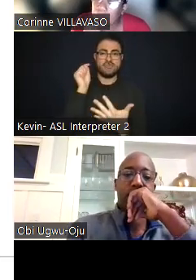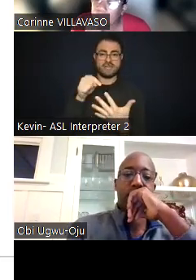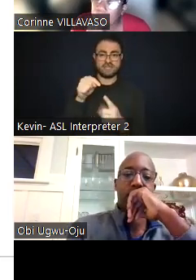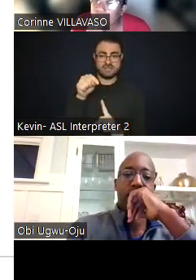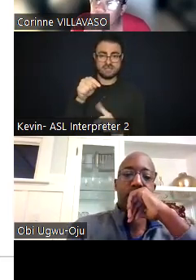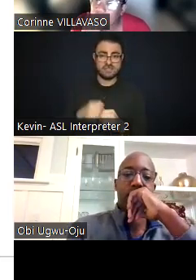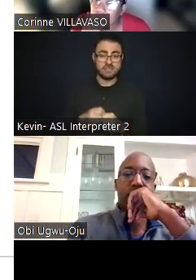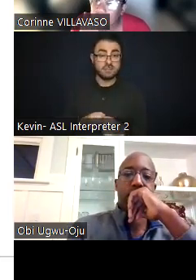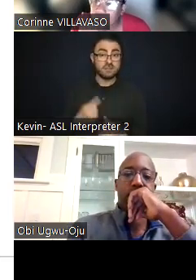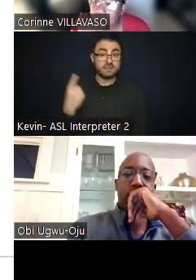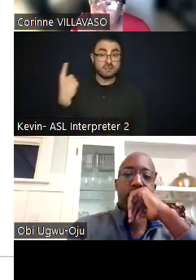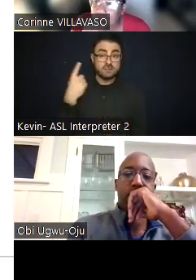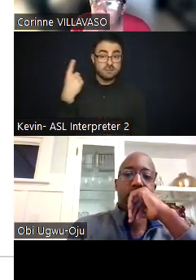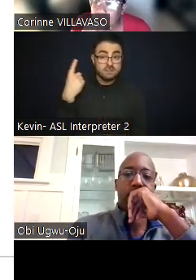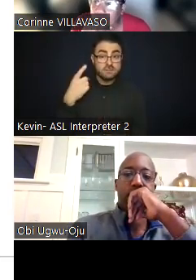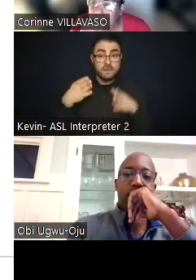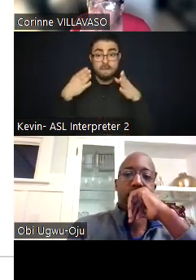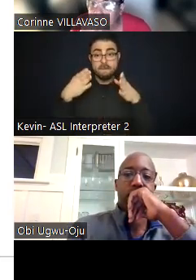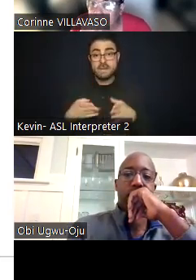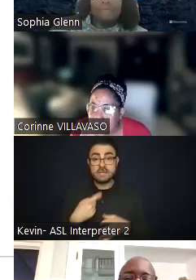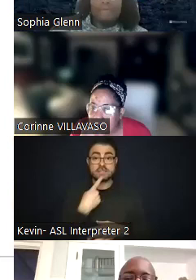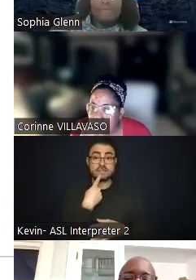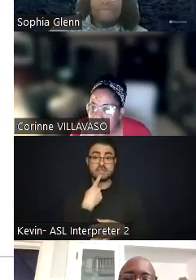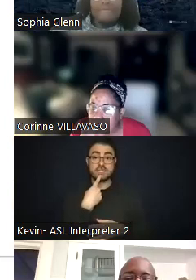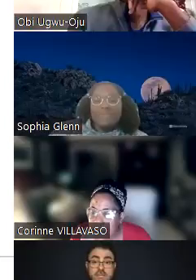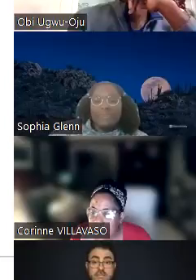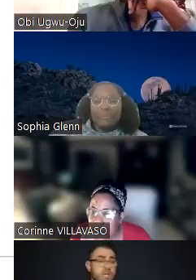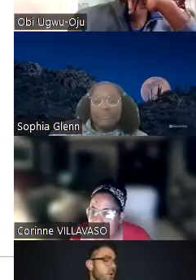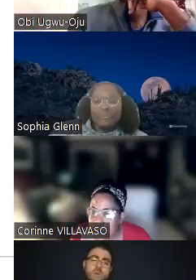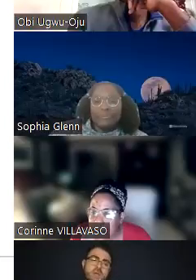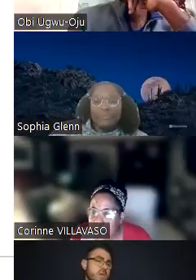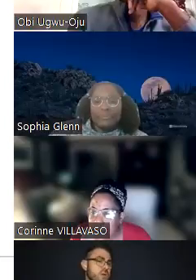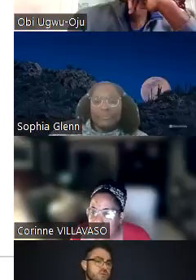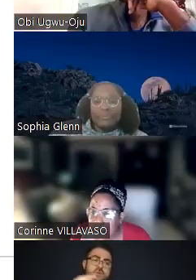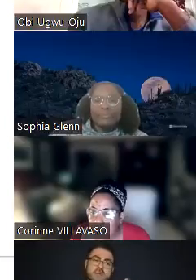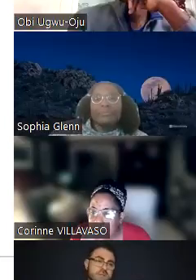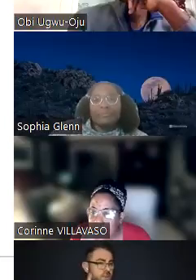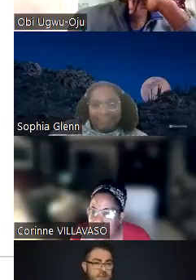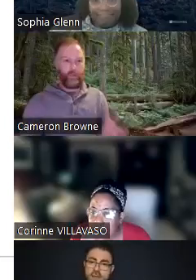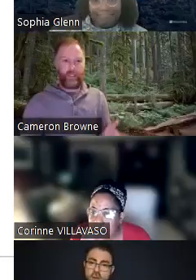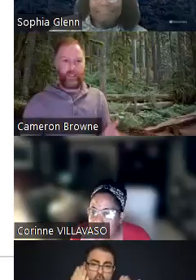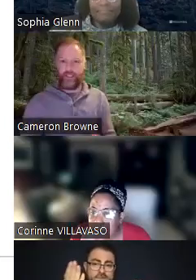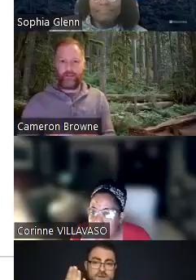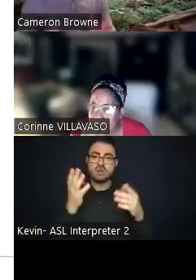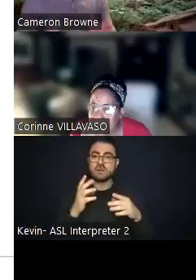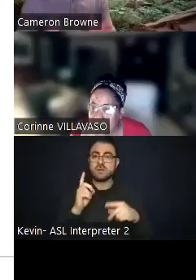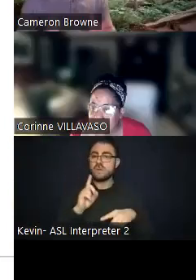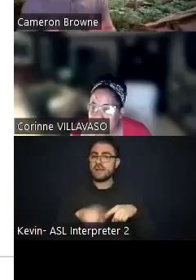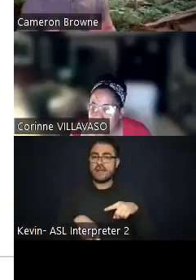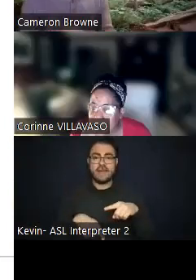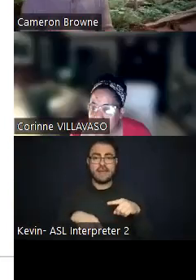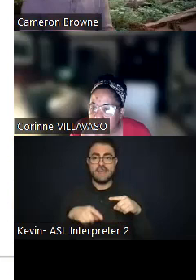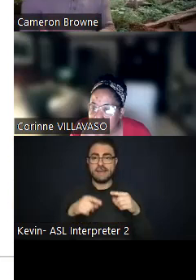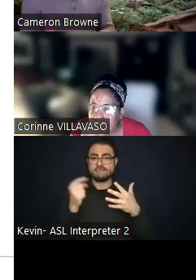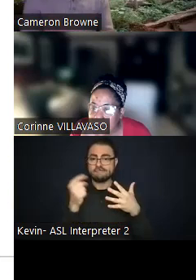who goes, is there some point in this where someone goes, we can't do this, we can't offer all this, we can't